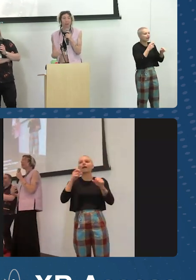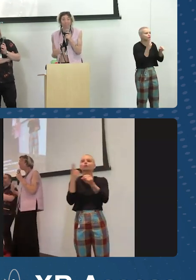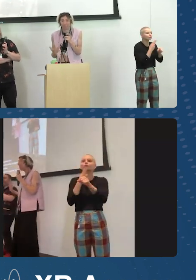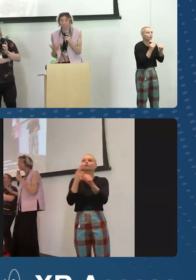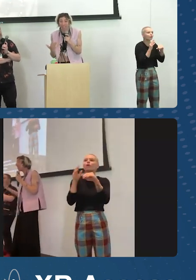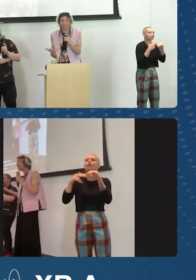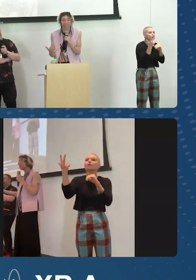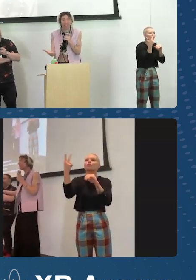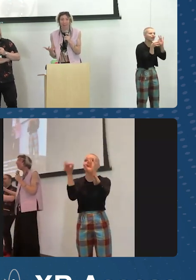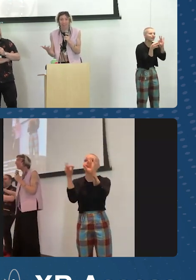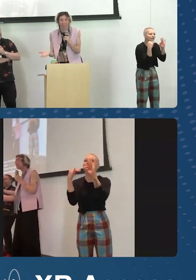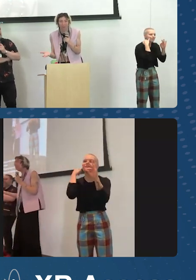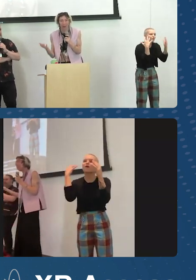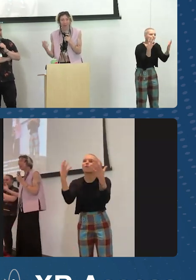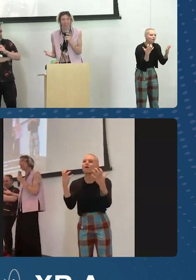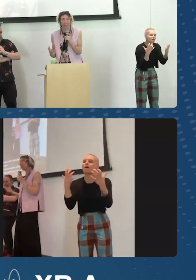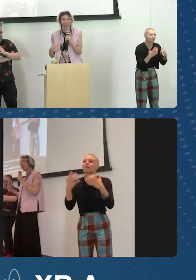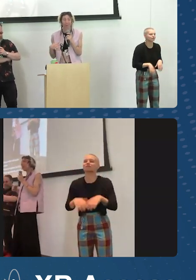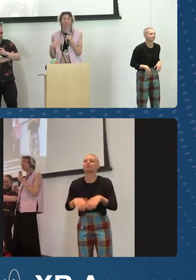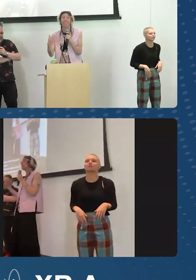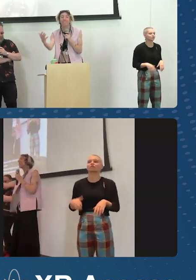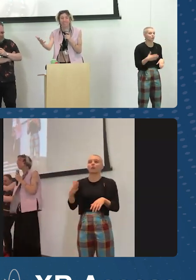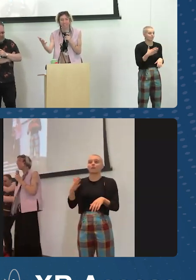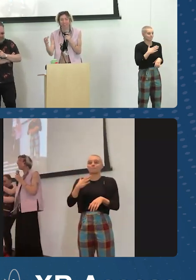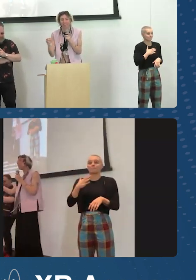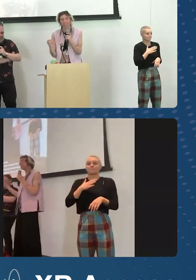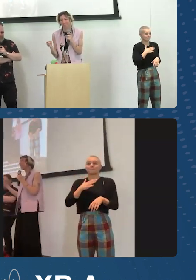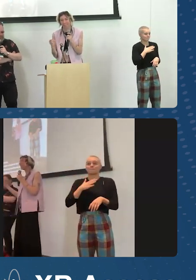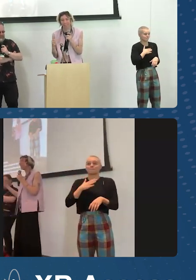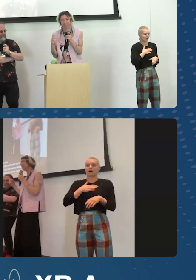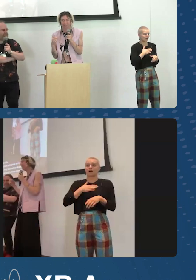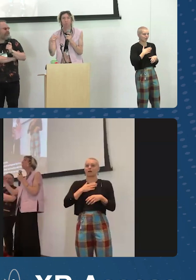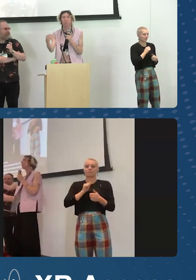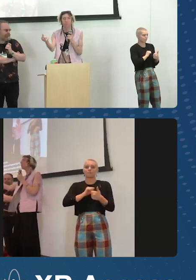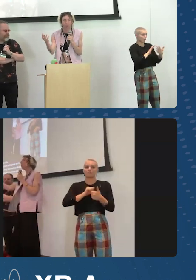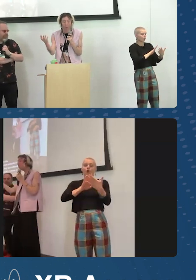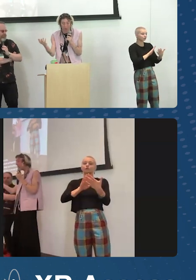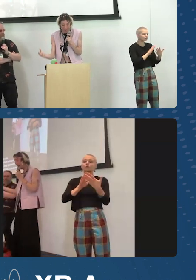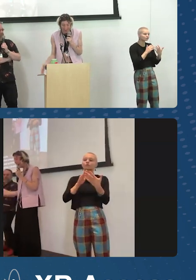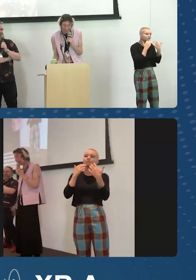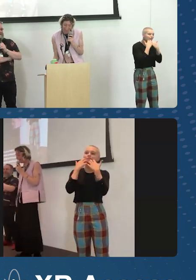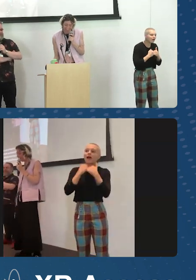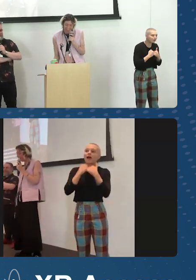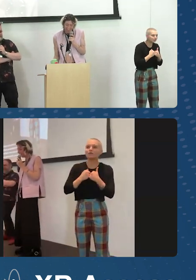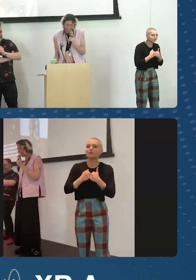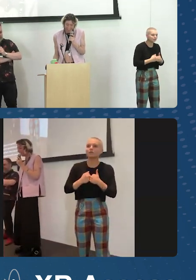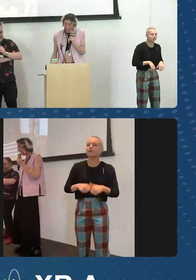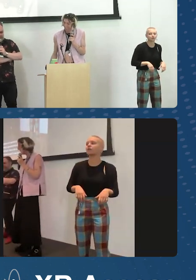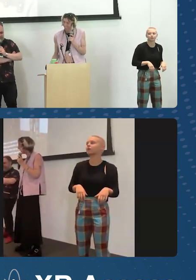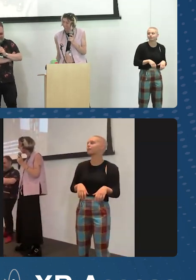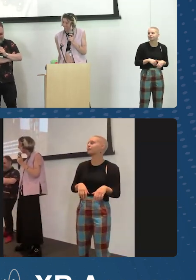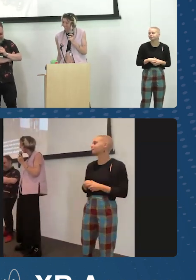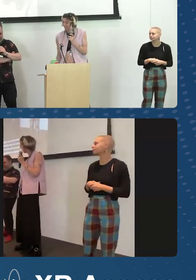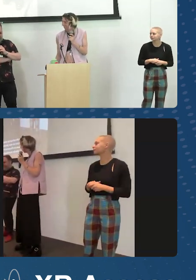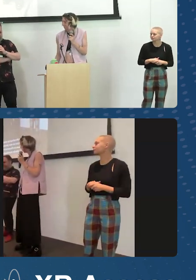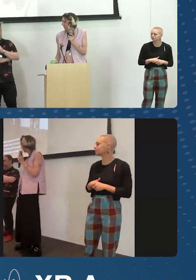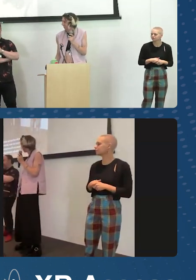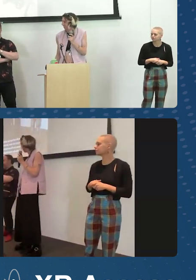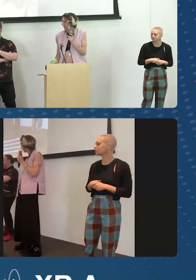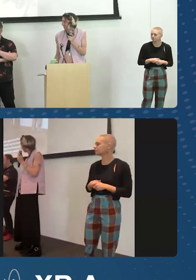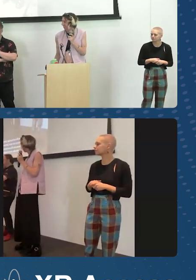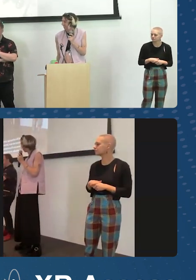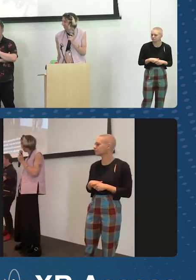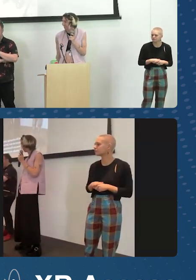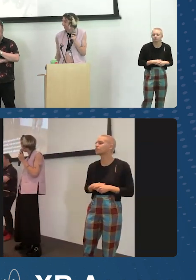like, oh, my subjectivity is valuable. I don't need to seek this view from nowhere. Right. And I